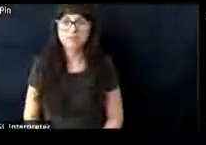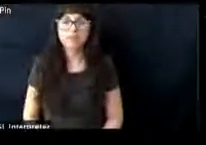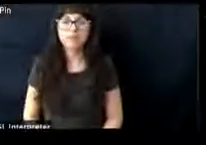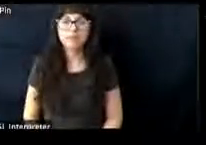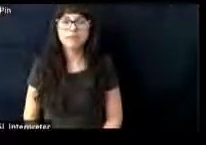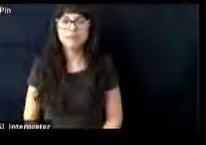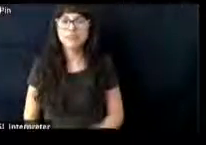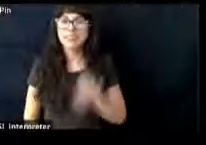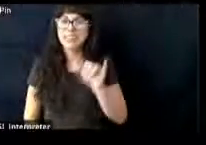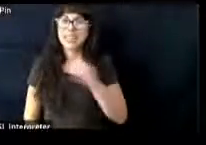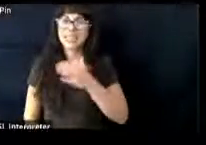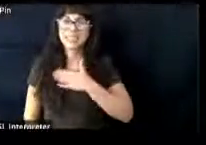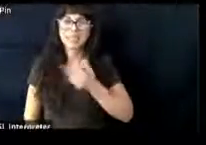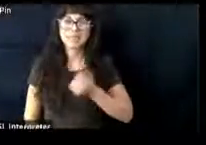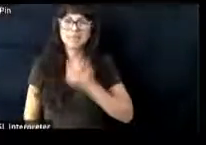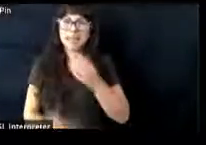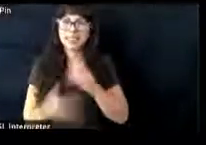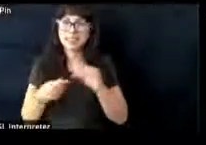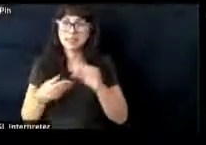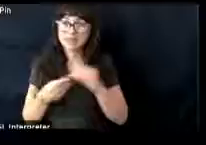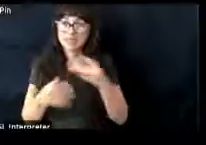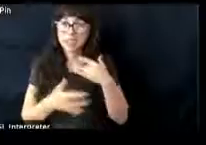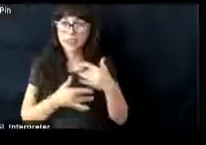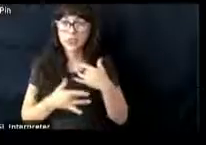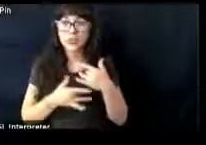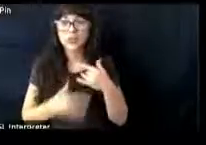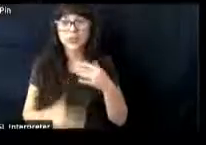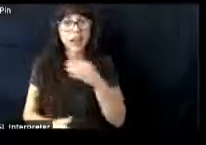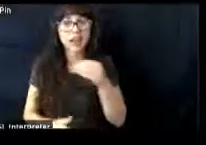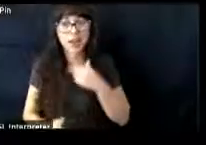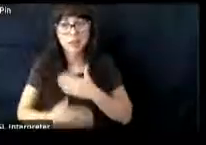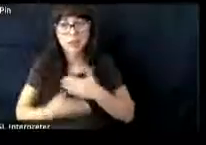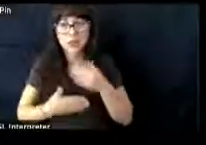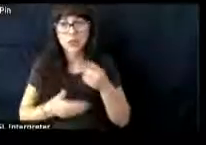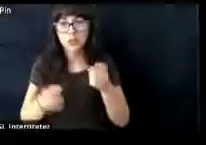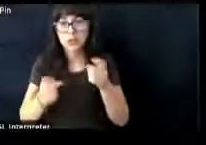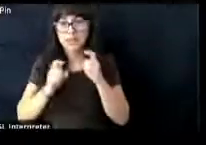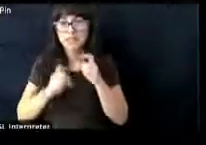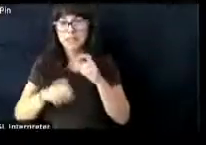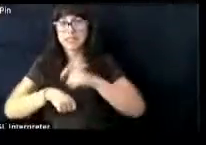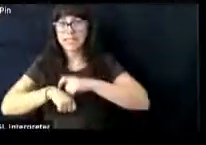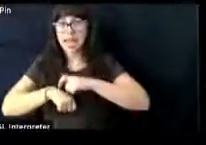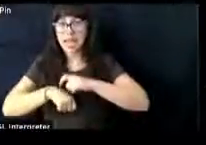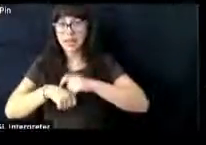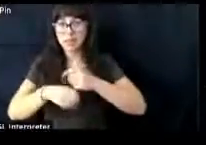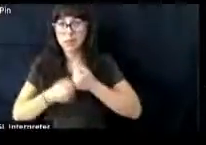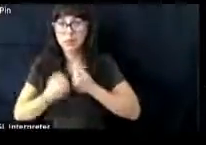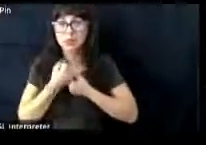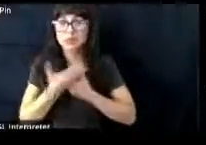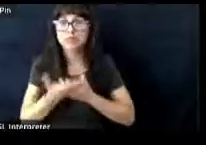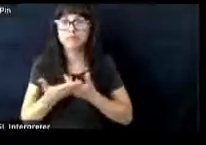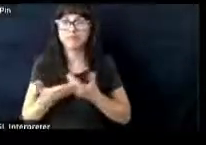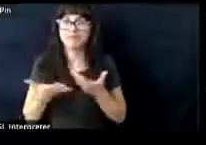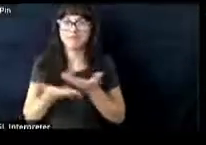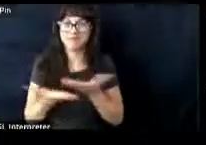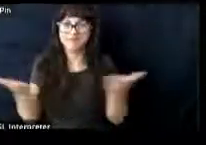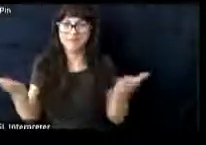That's my concern, and I appreciate you give me the time to share with you. Thank you.